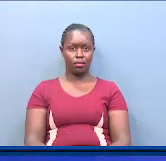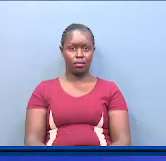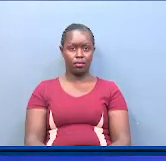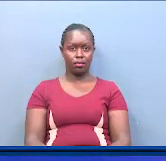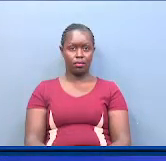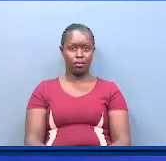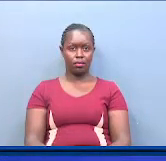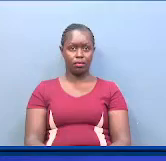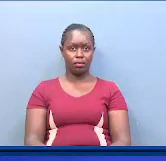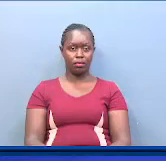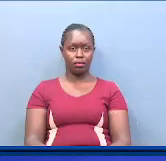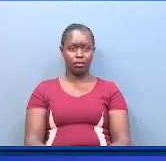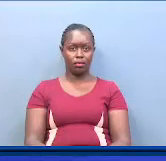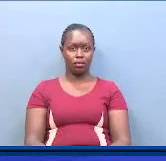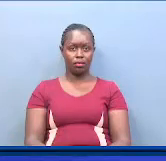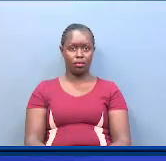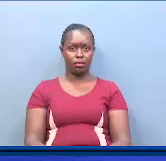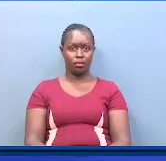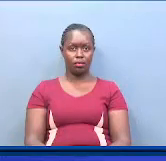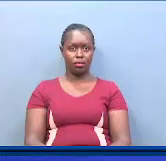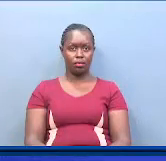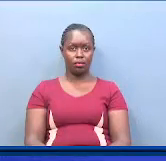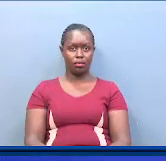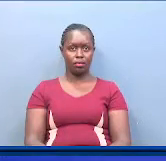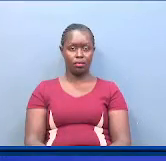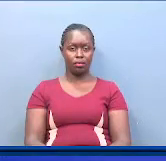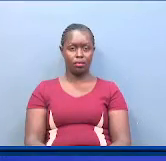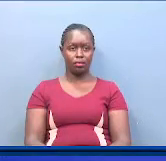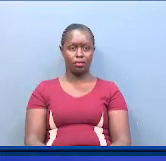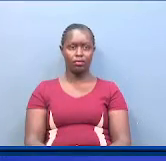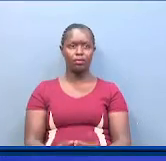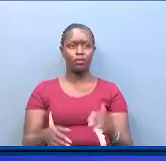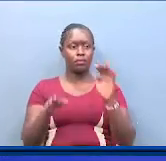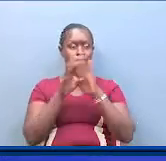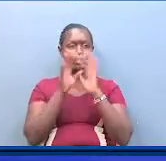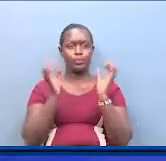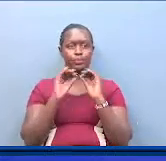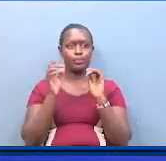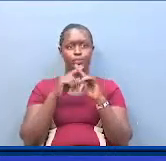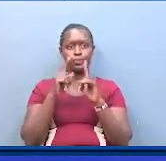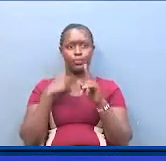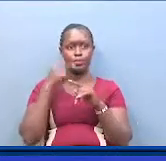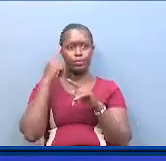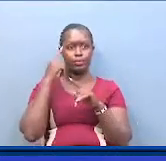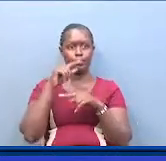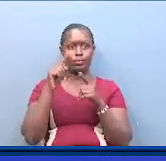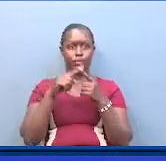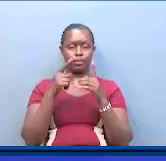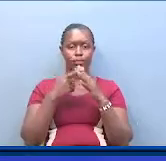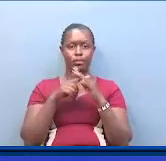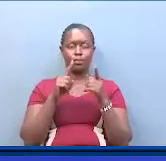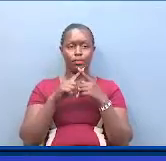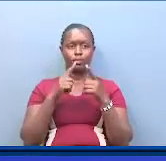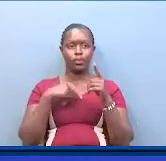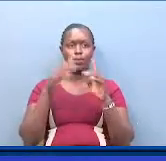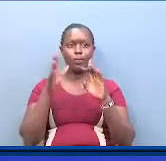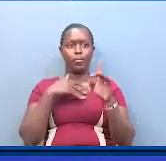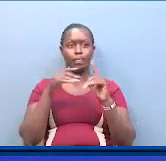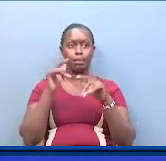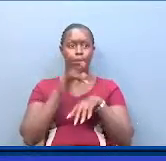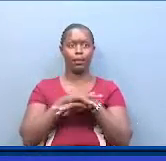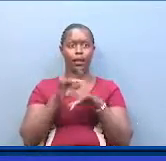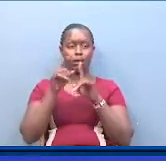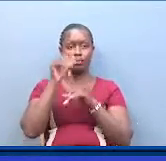fortunate because he has not been thrown away. Mm. I think when he started campaigning, another campaign, and